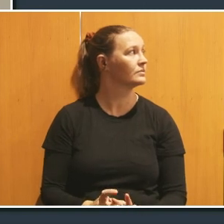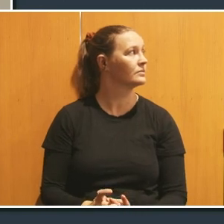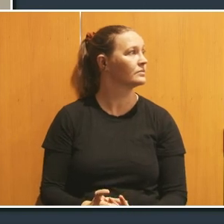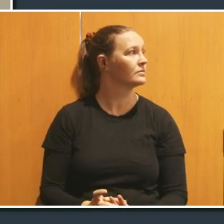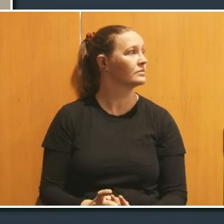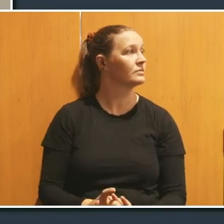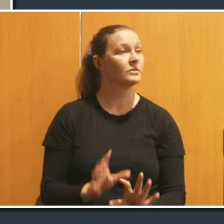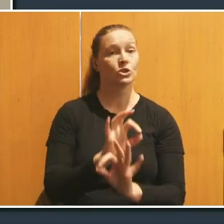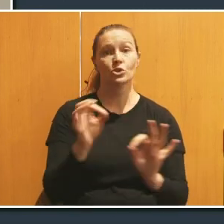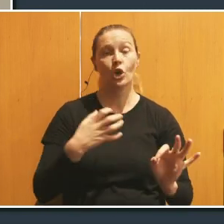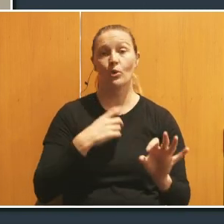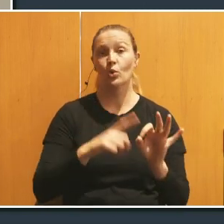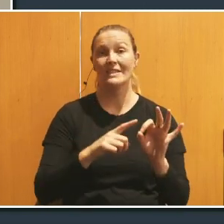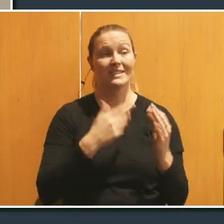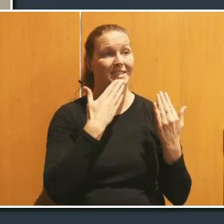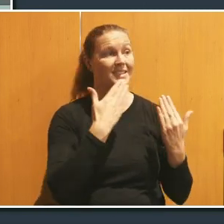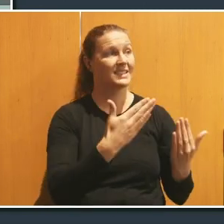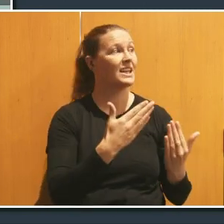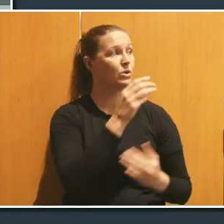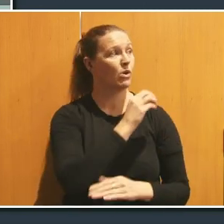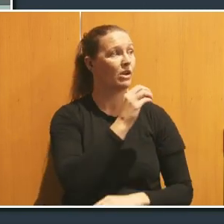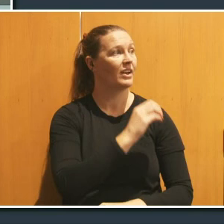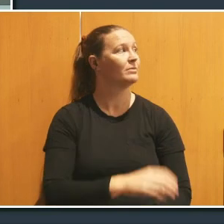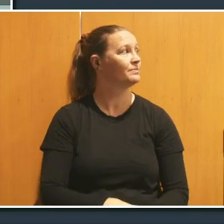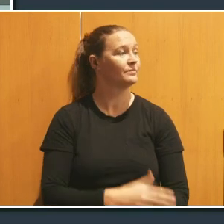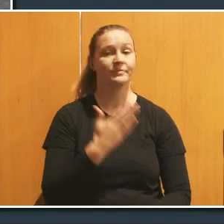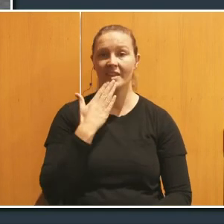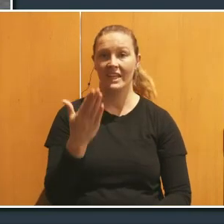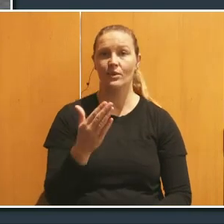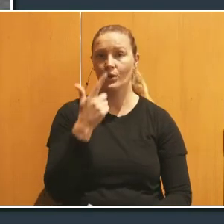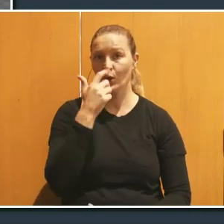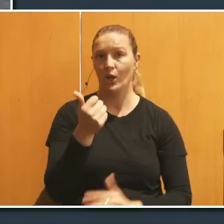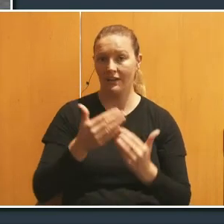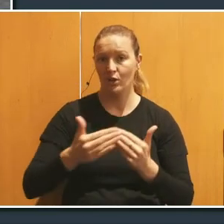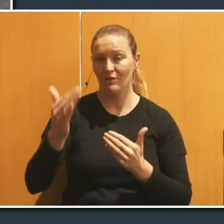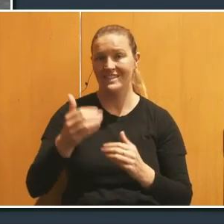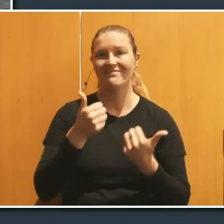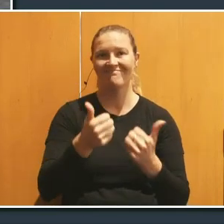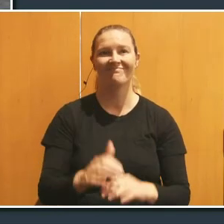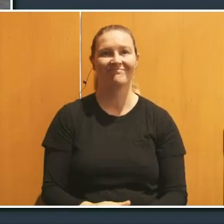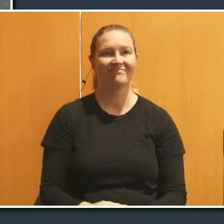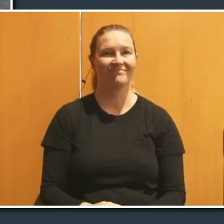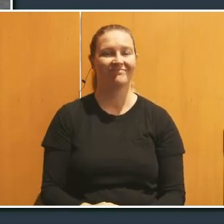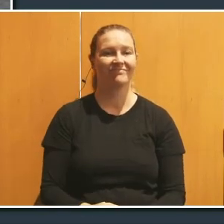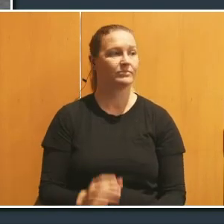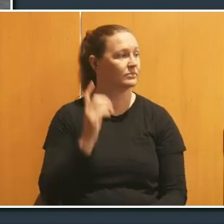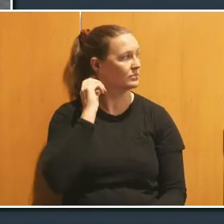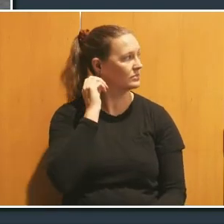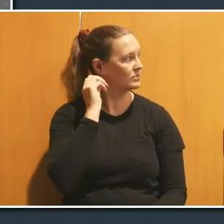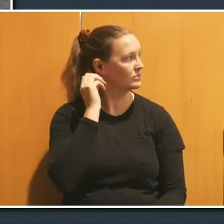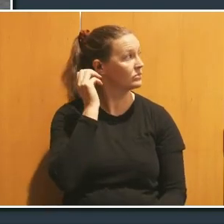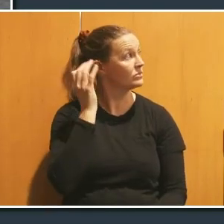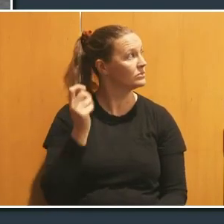There's no further questions, so thank you very much for your time, Oliver. Thanks very much. Good luck with the rest of it. Thank you. Cheers.